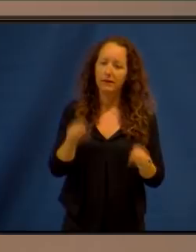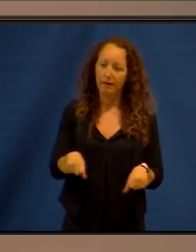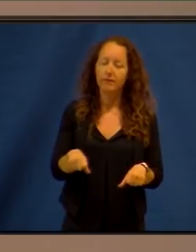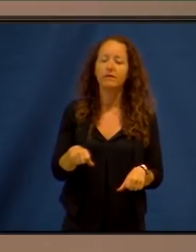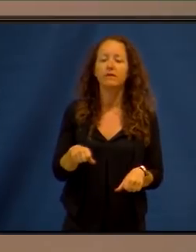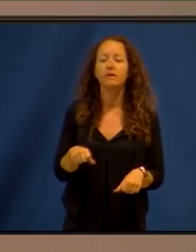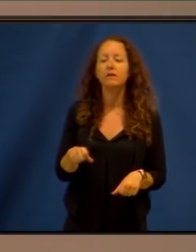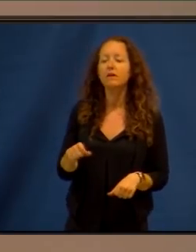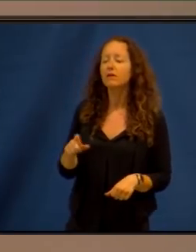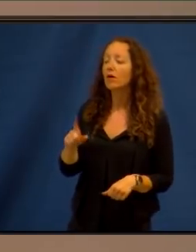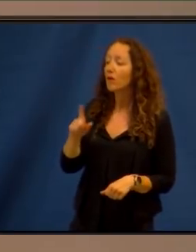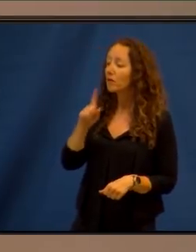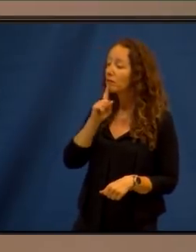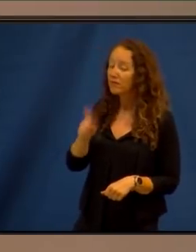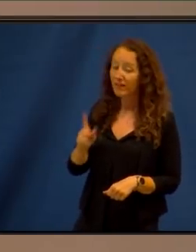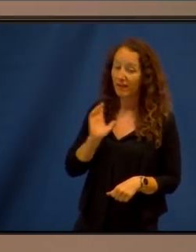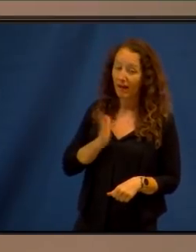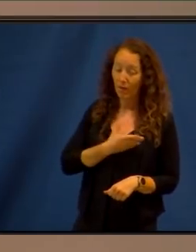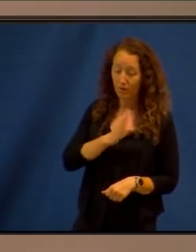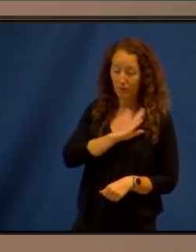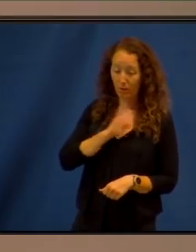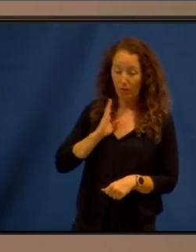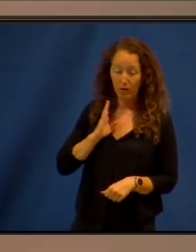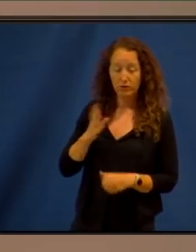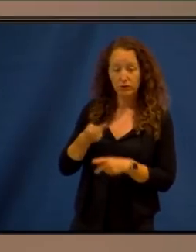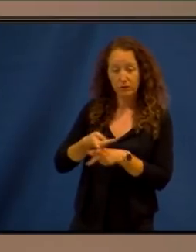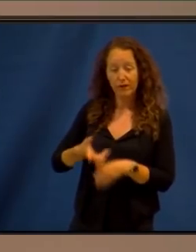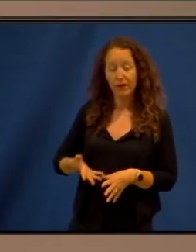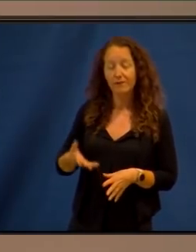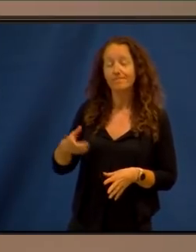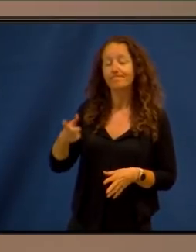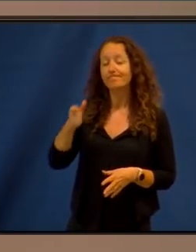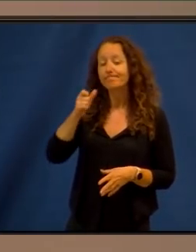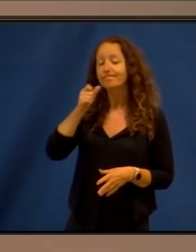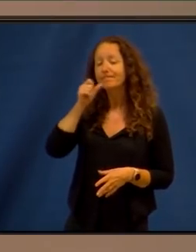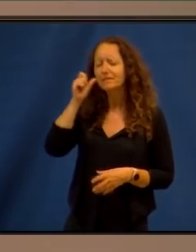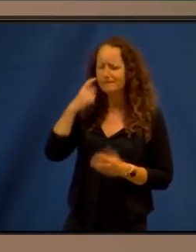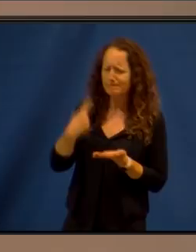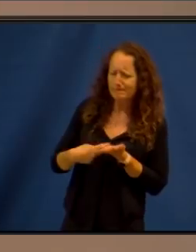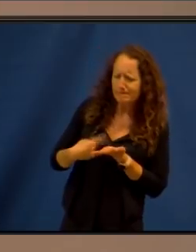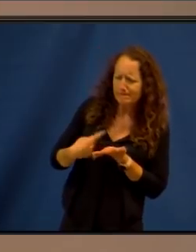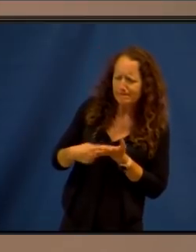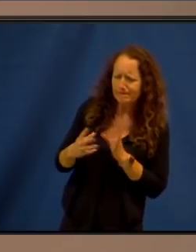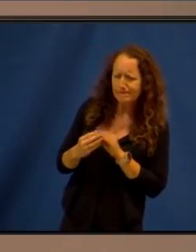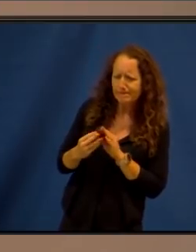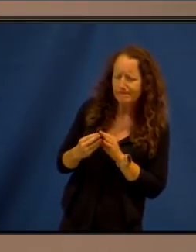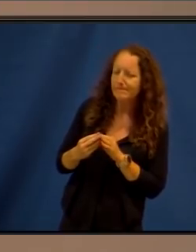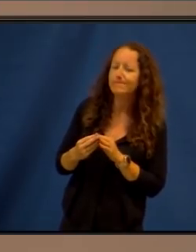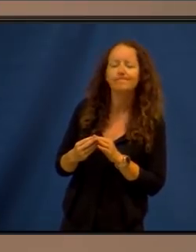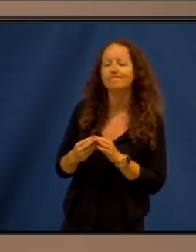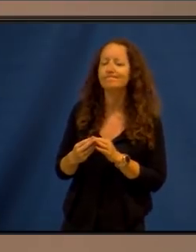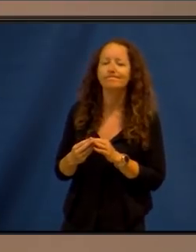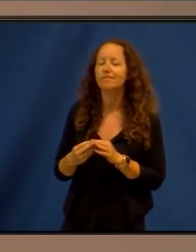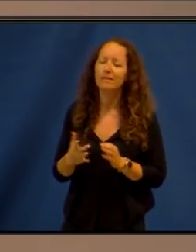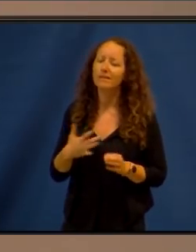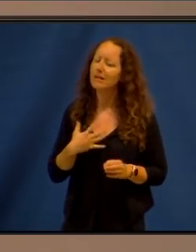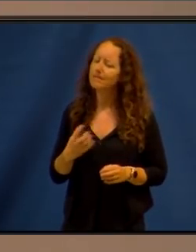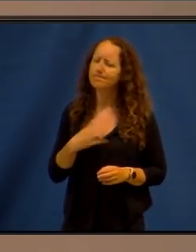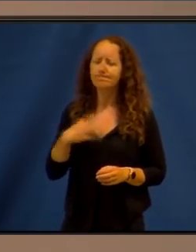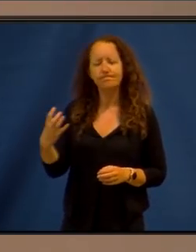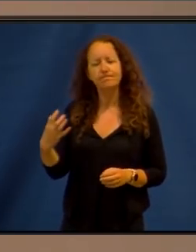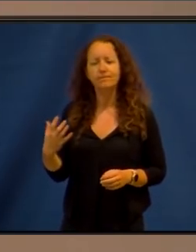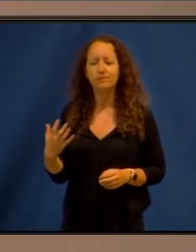our disappointment with this extension and modifications with a letter that will be forthcoming from the Board of Supervisors.